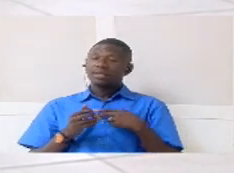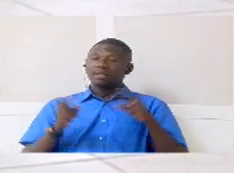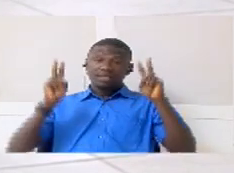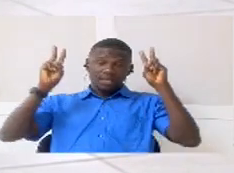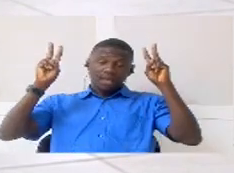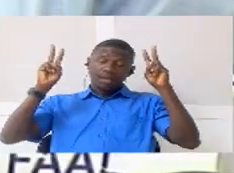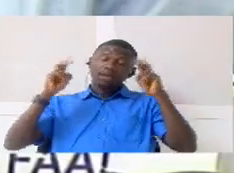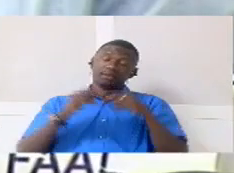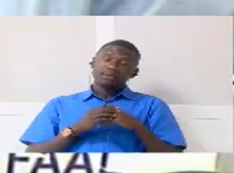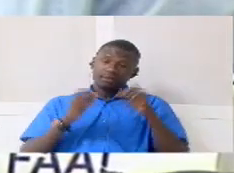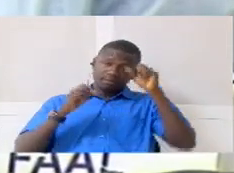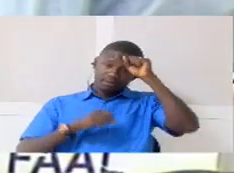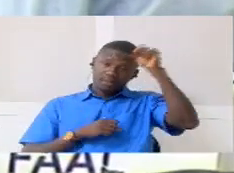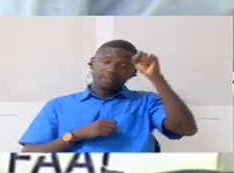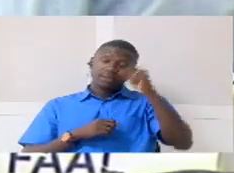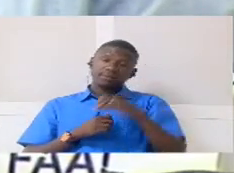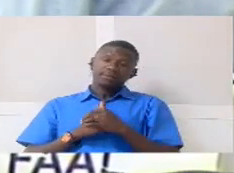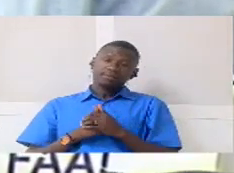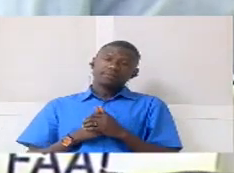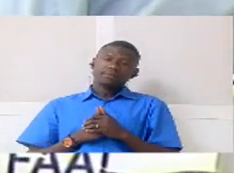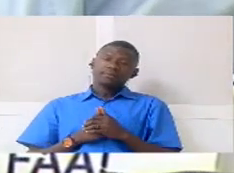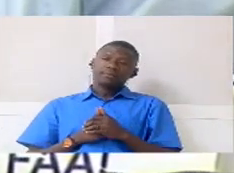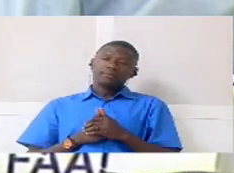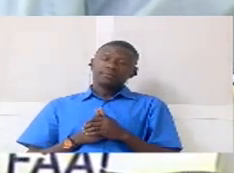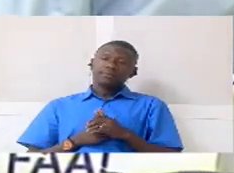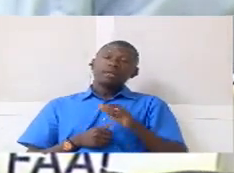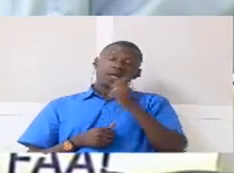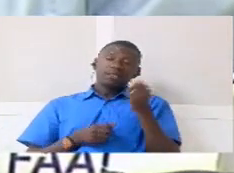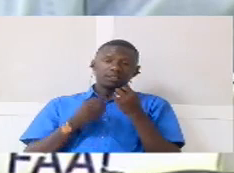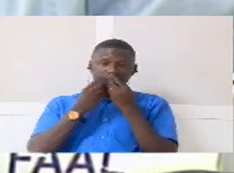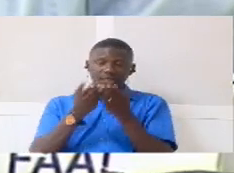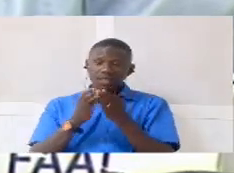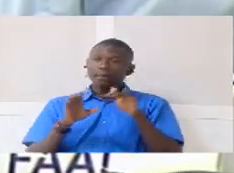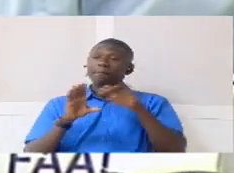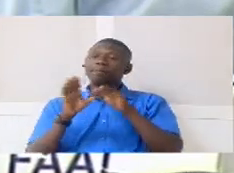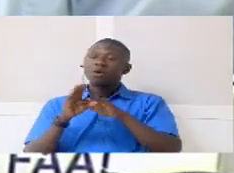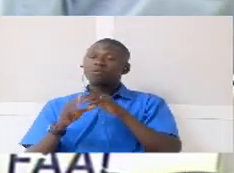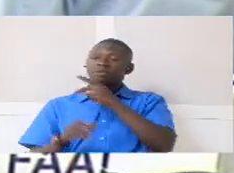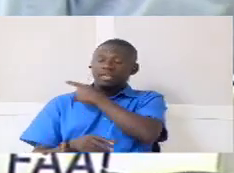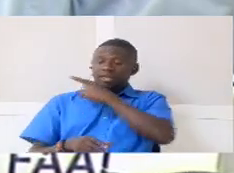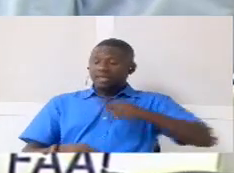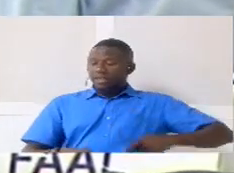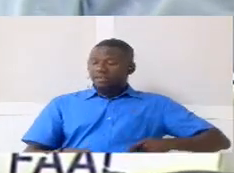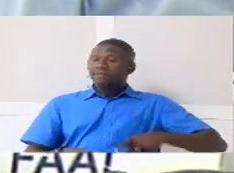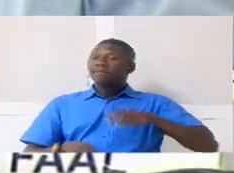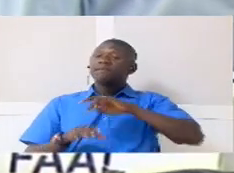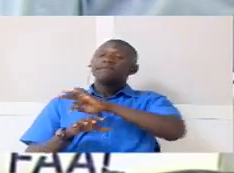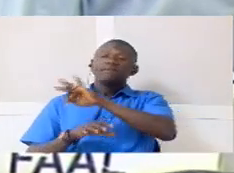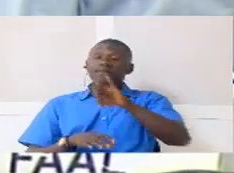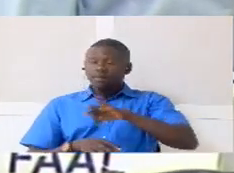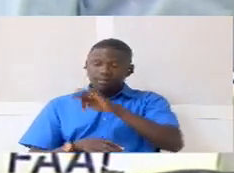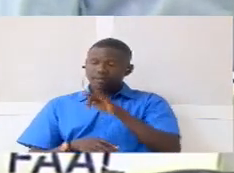And by saying that he was a member of the royal family, what was he insinuating when